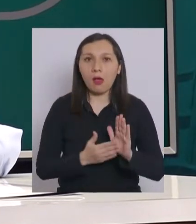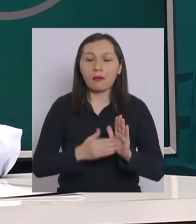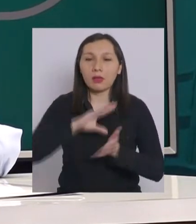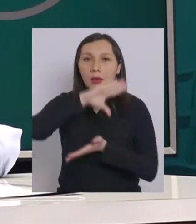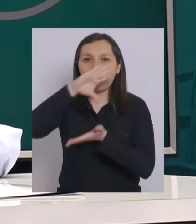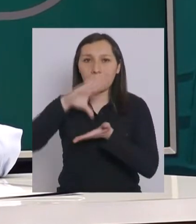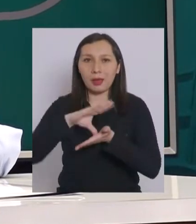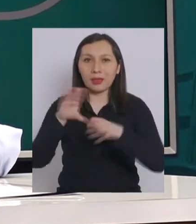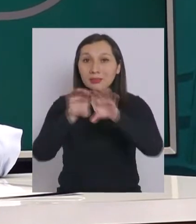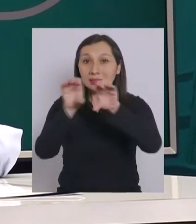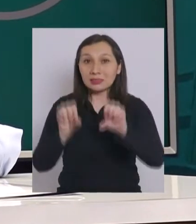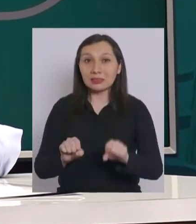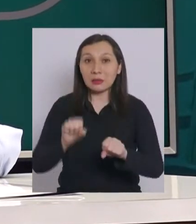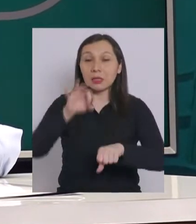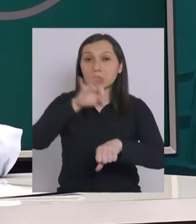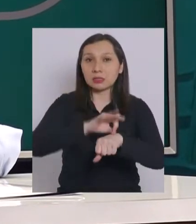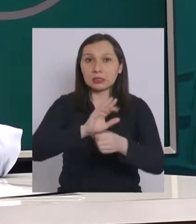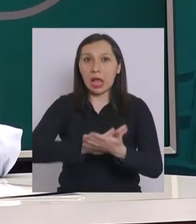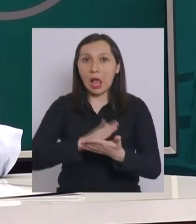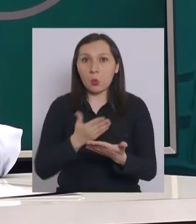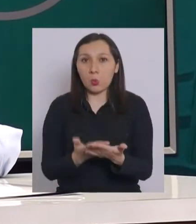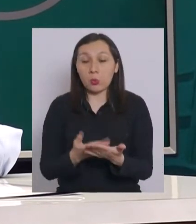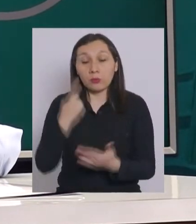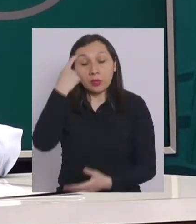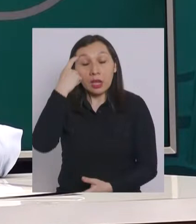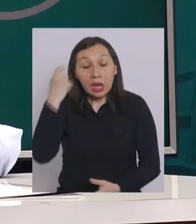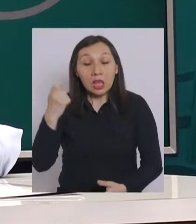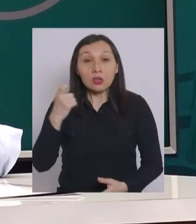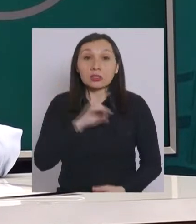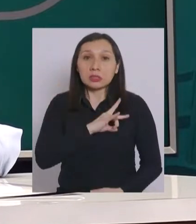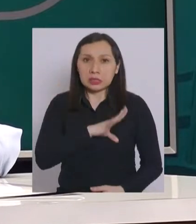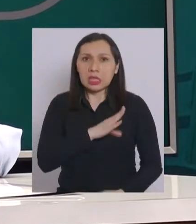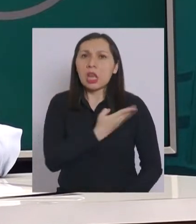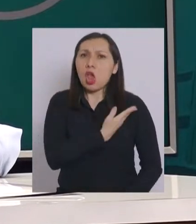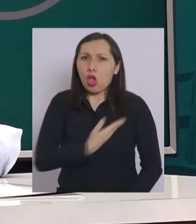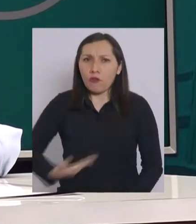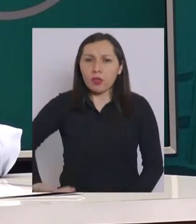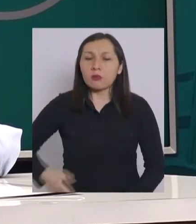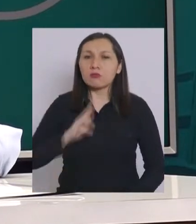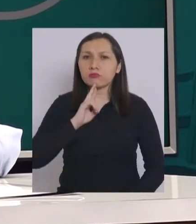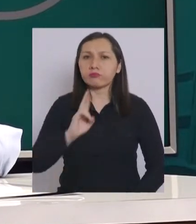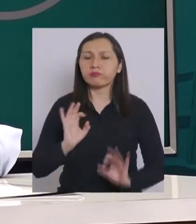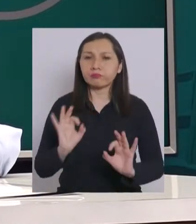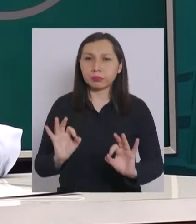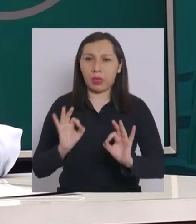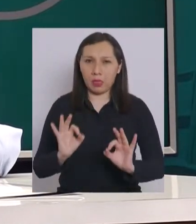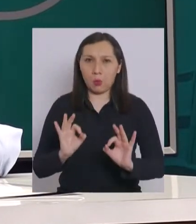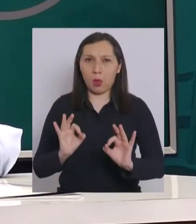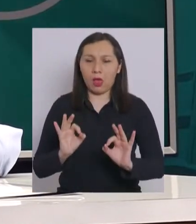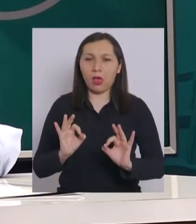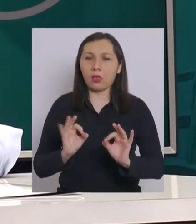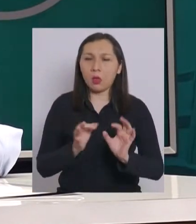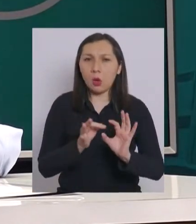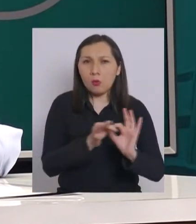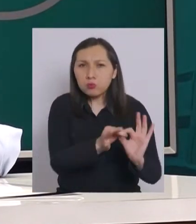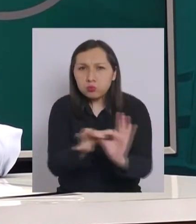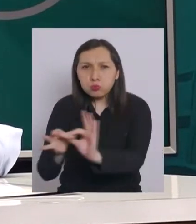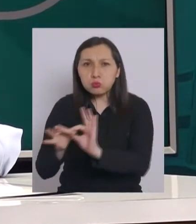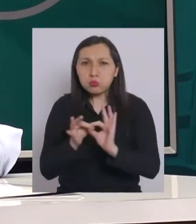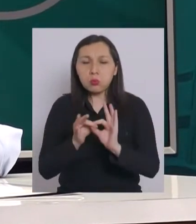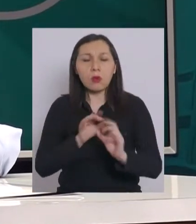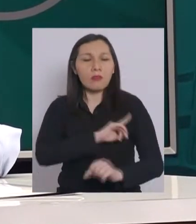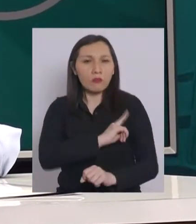and has put our country at a test, as well as our sanitary system. I think that Chile and its government have